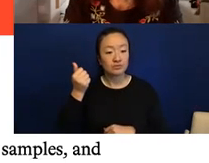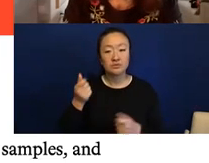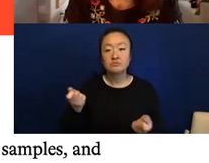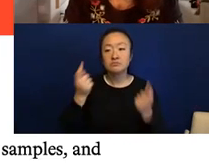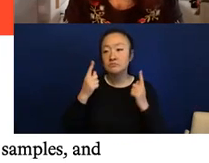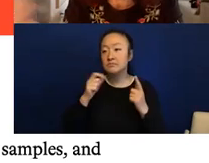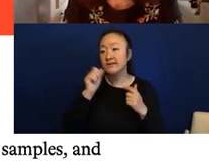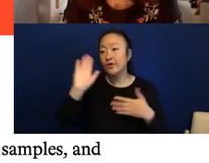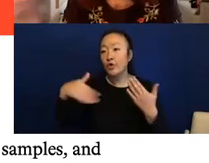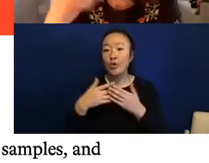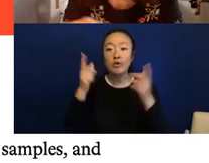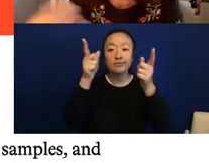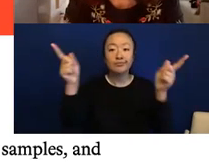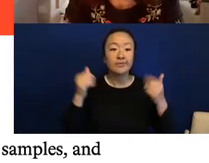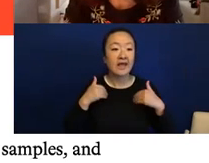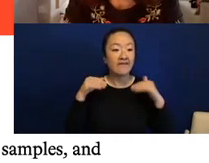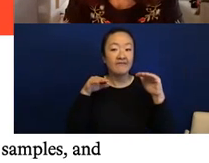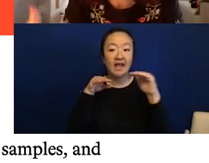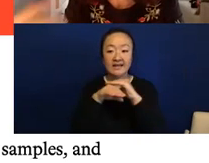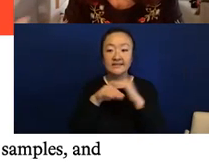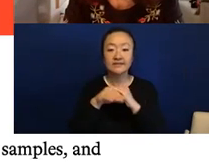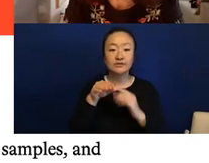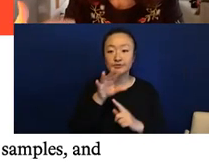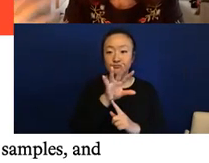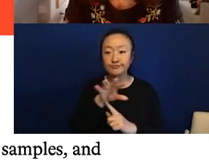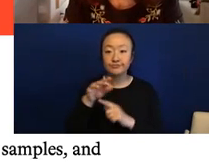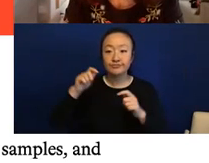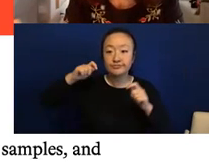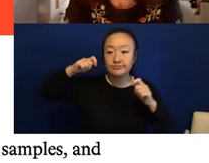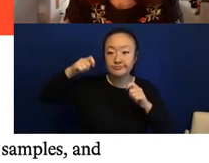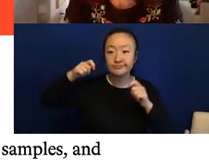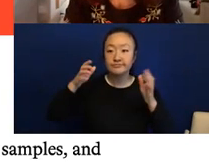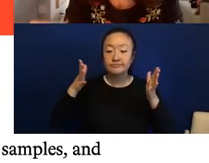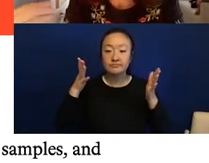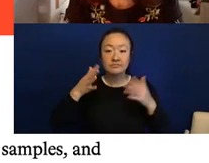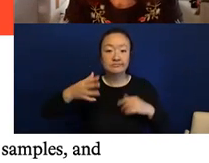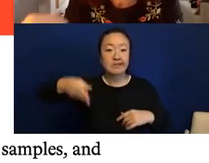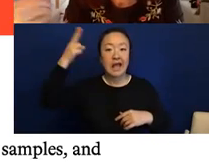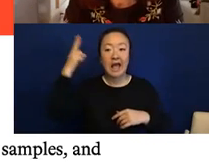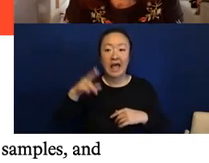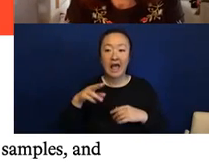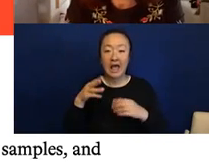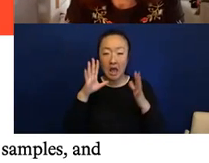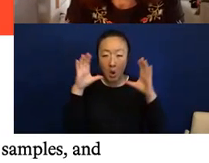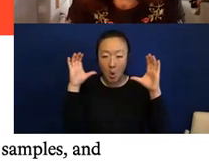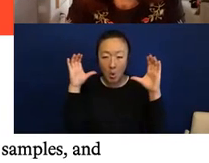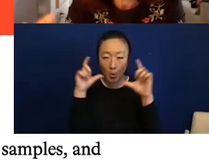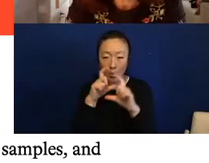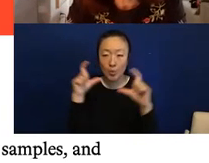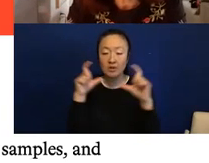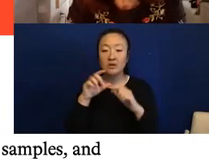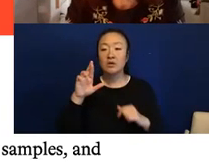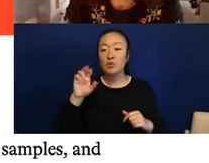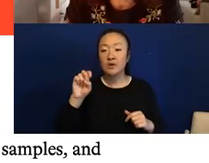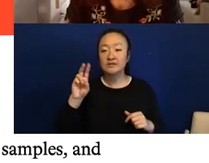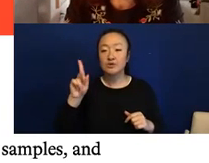not everybody has access to a videographer who can do like super high resolution, but the better we can see